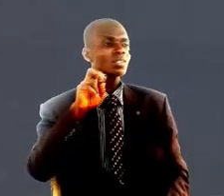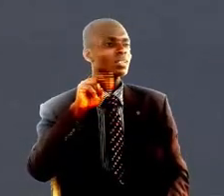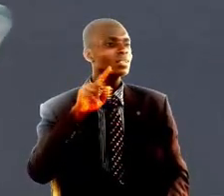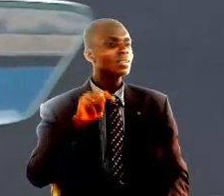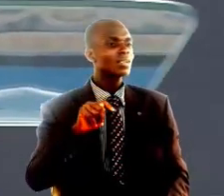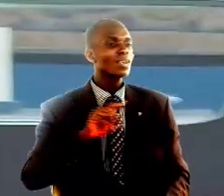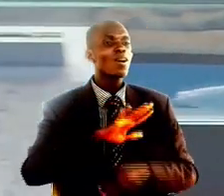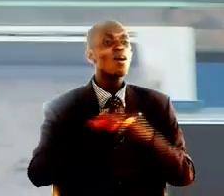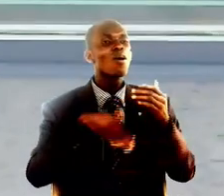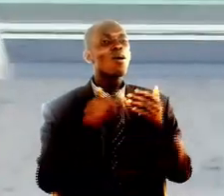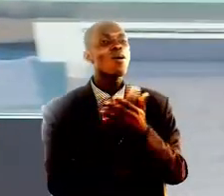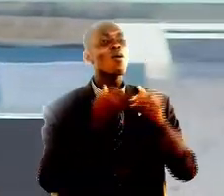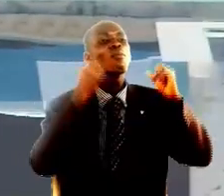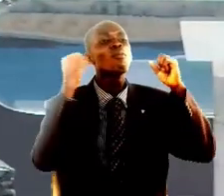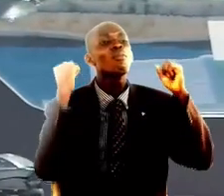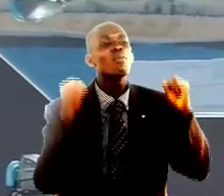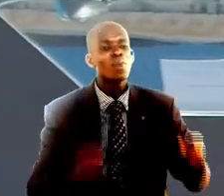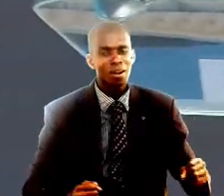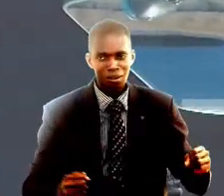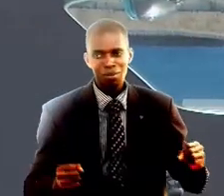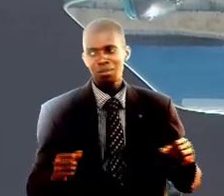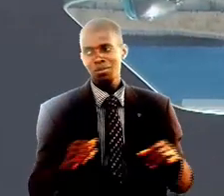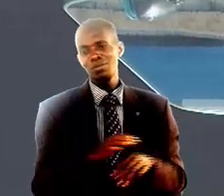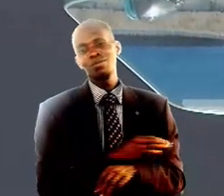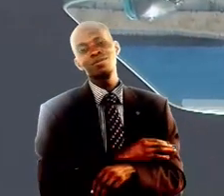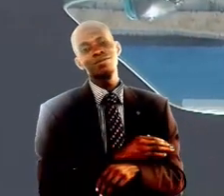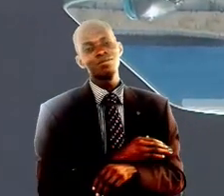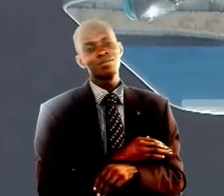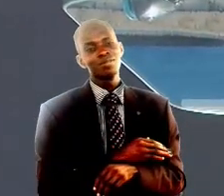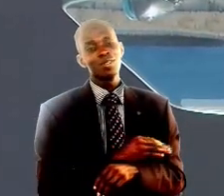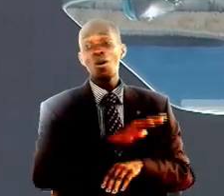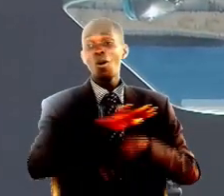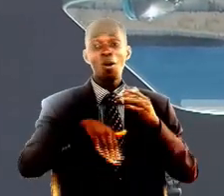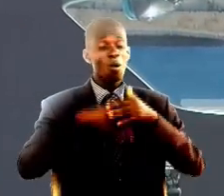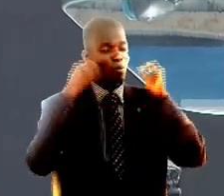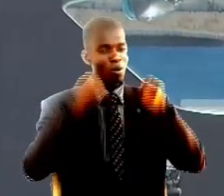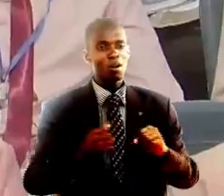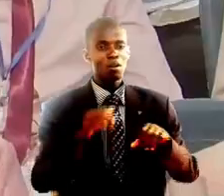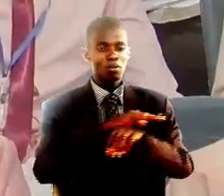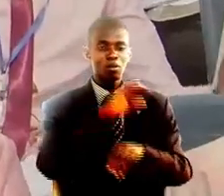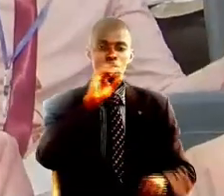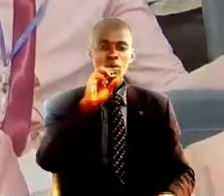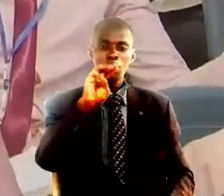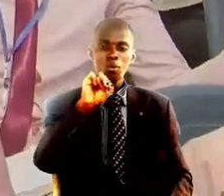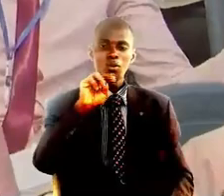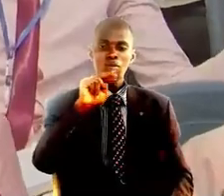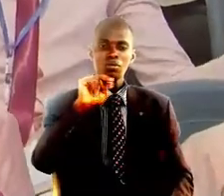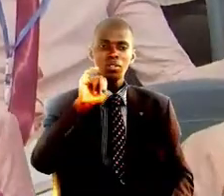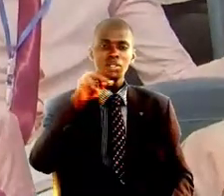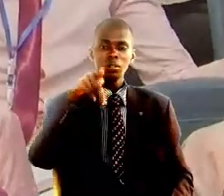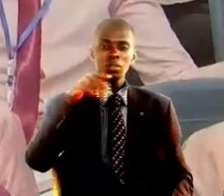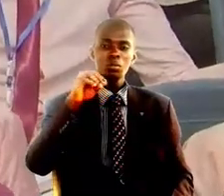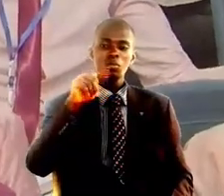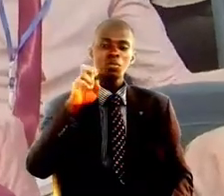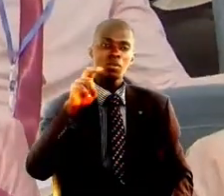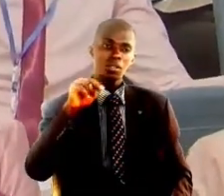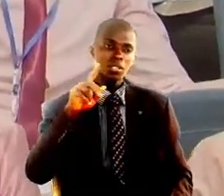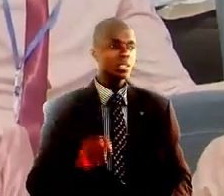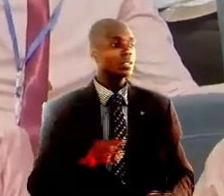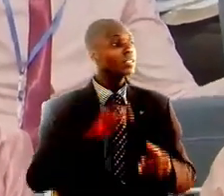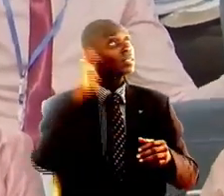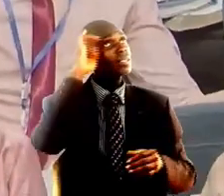omnipotent one. He'll cut off all the loads that drag you down in Jesus' name, and your life